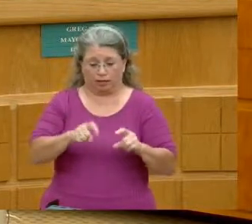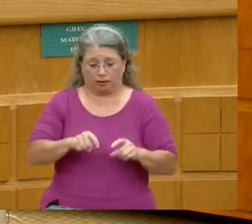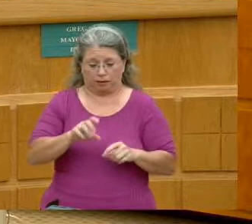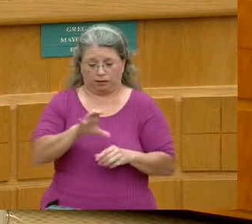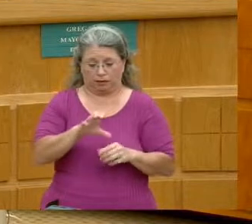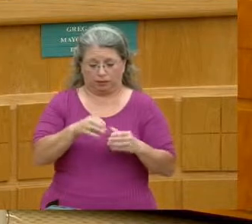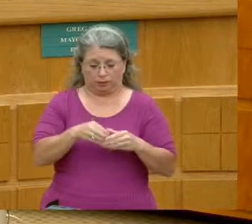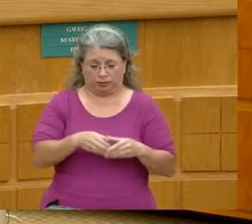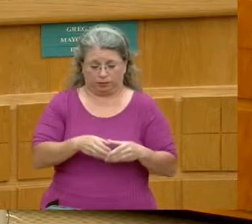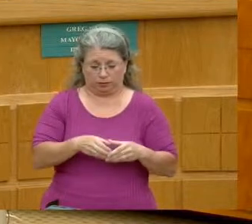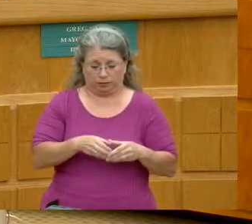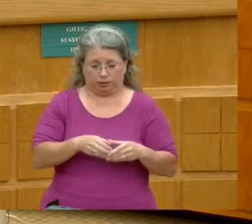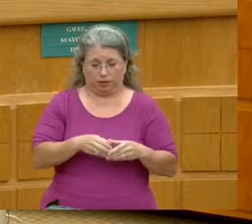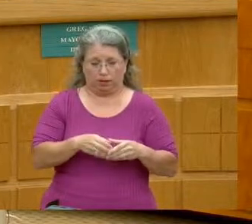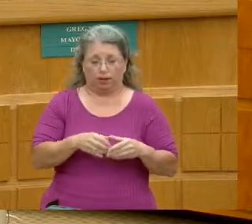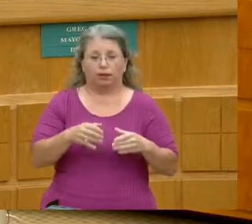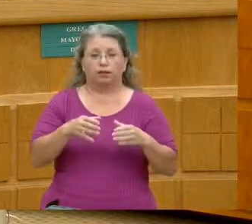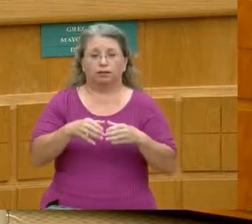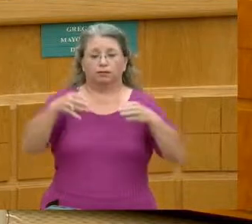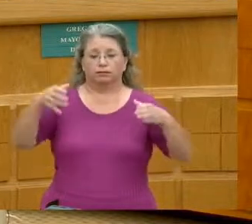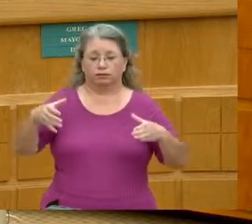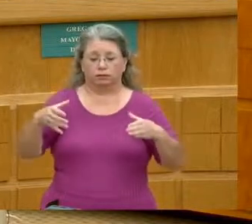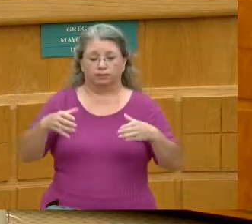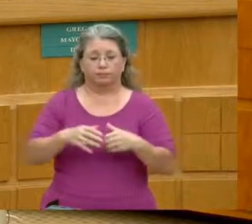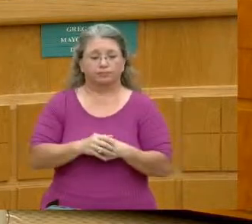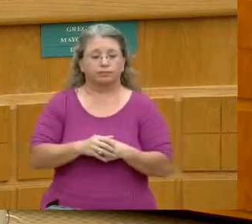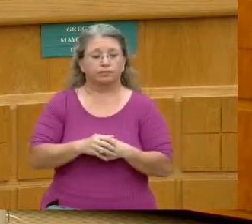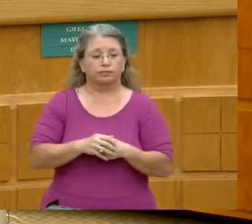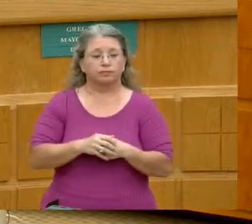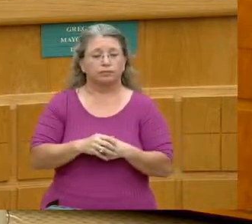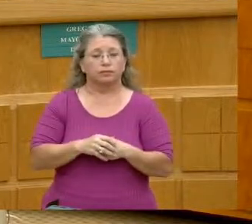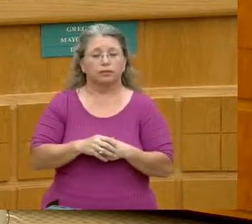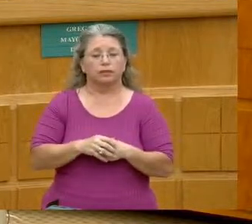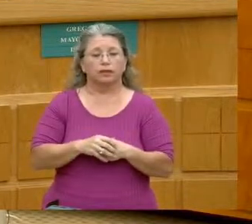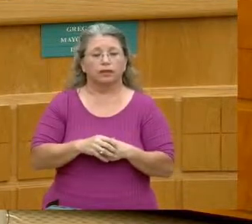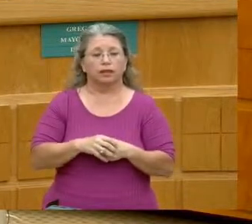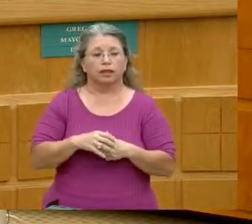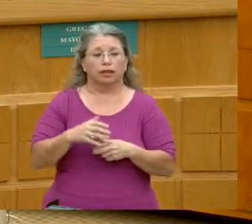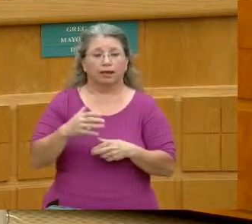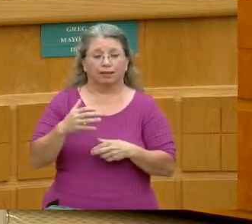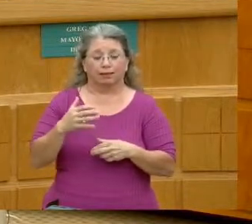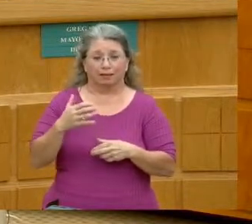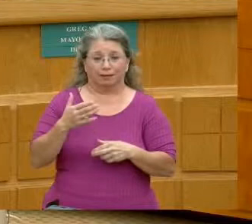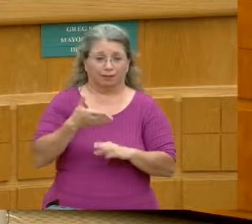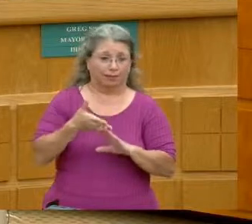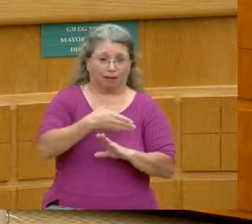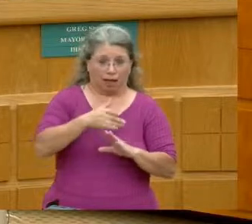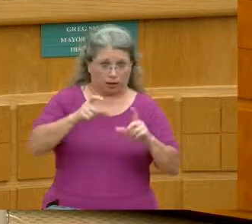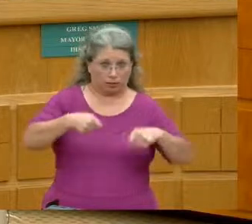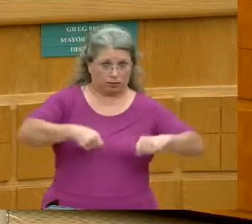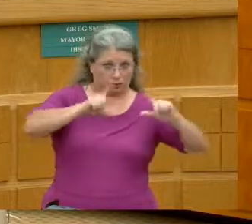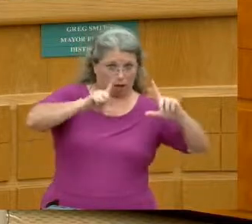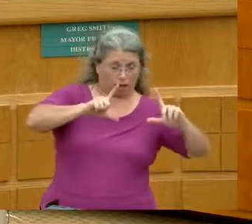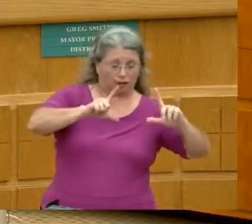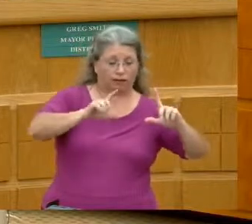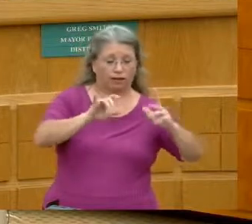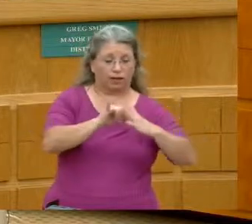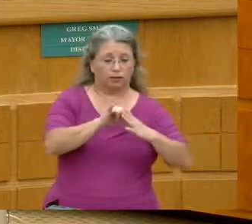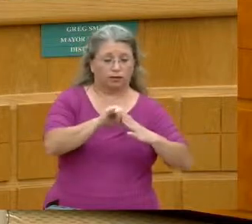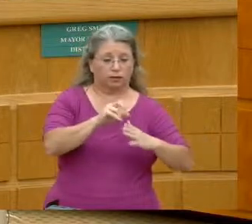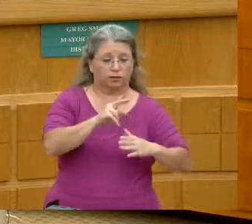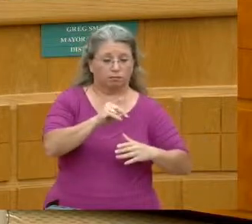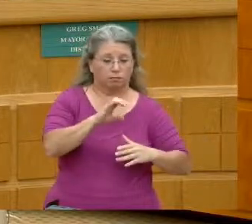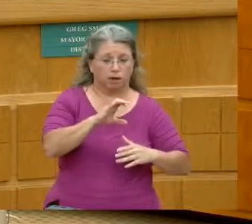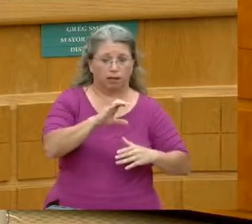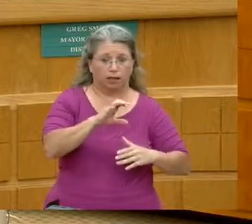now we have just the public health regions that I talked about. In the last slide, we were just looking at Public Health Region 11, which we are a part of. That's